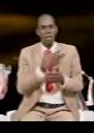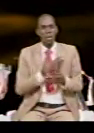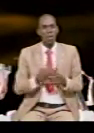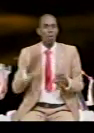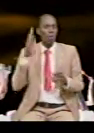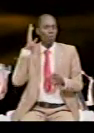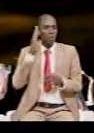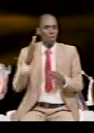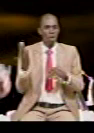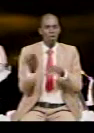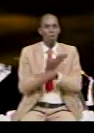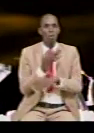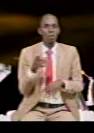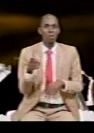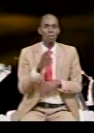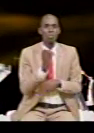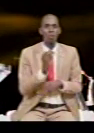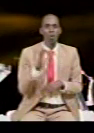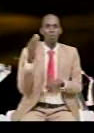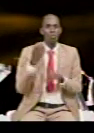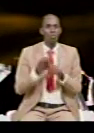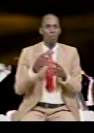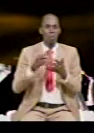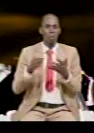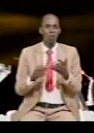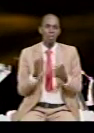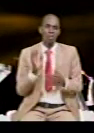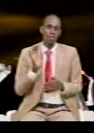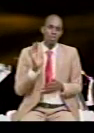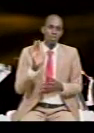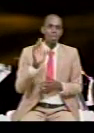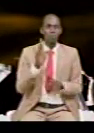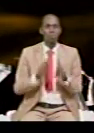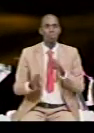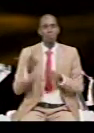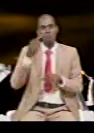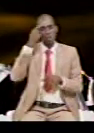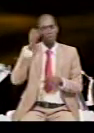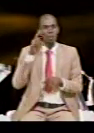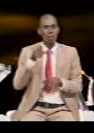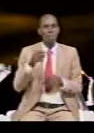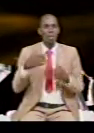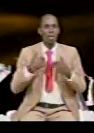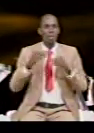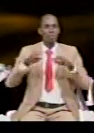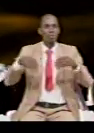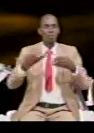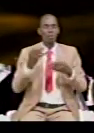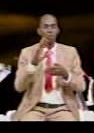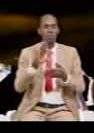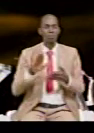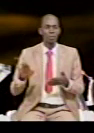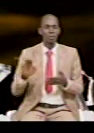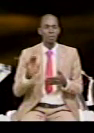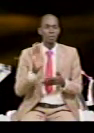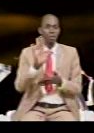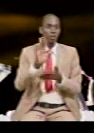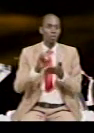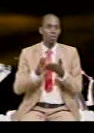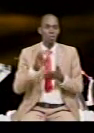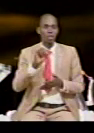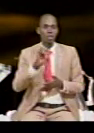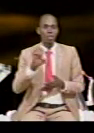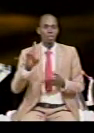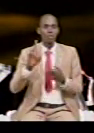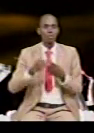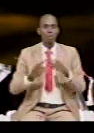his people, because he hath given his of his seed unto Molech, and to defile